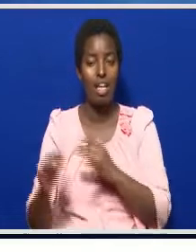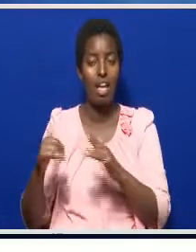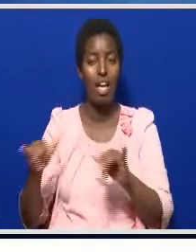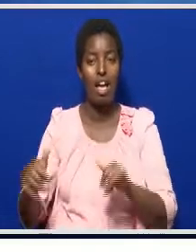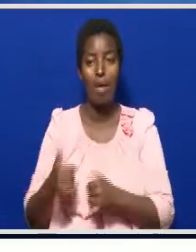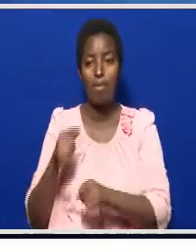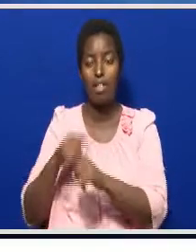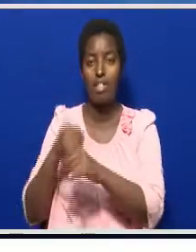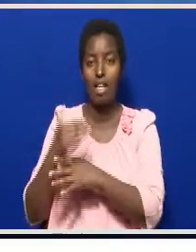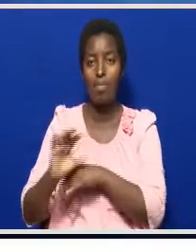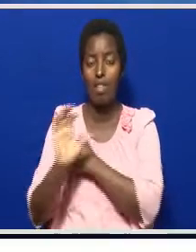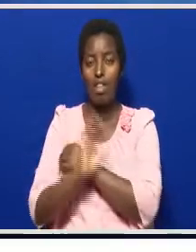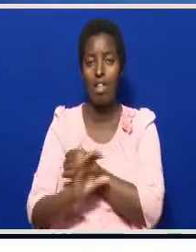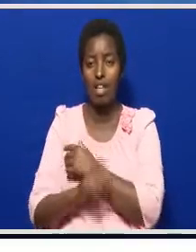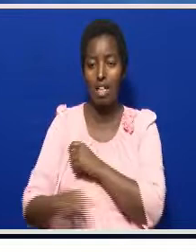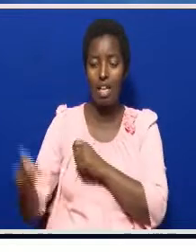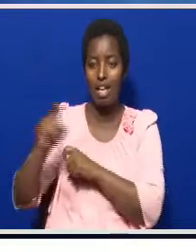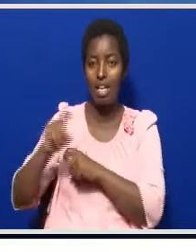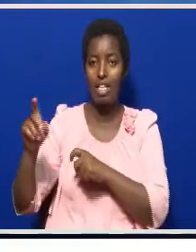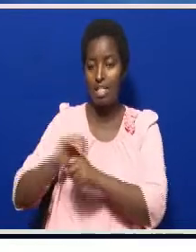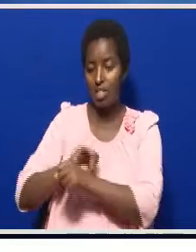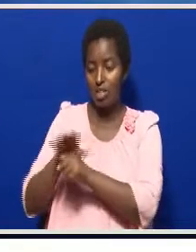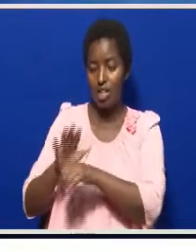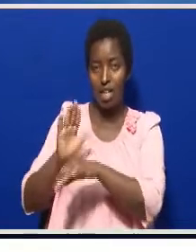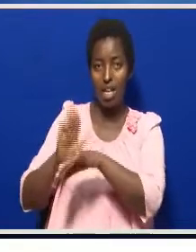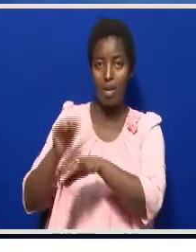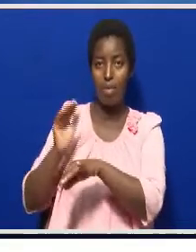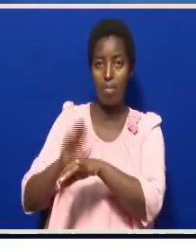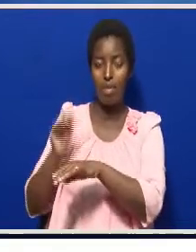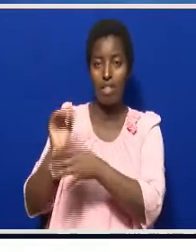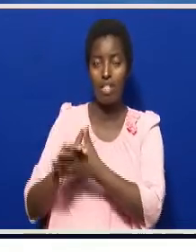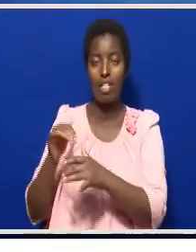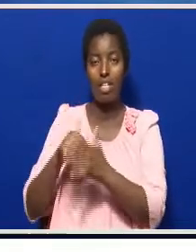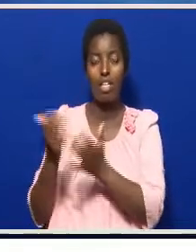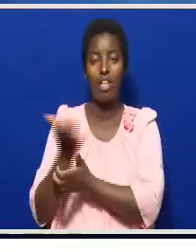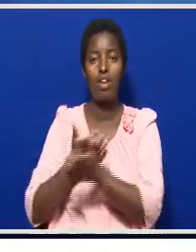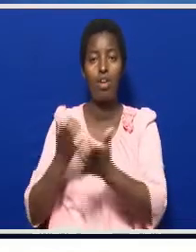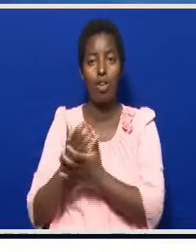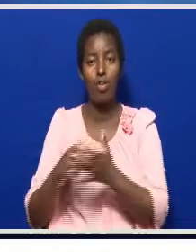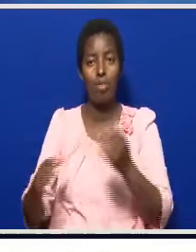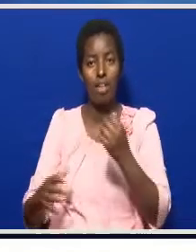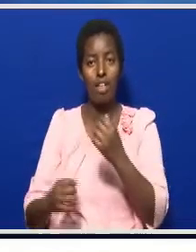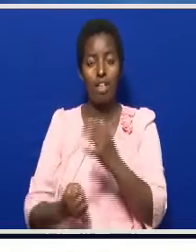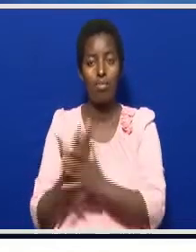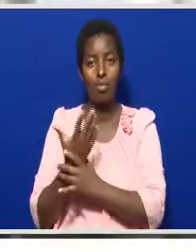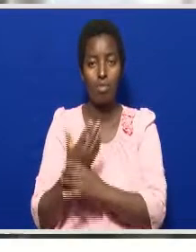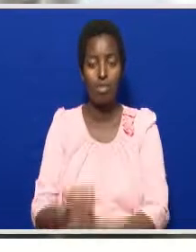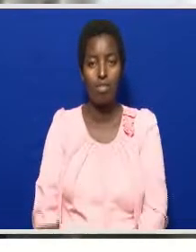comes as the country recorded a spike on the COVID-19 infections amid economic recovery.